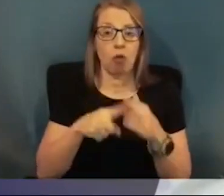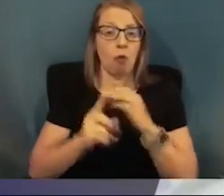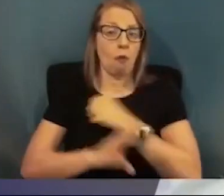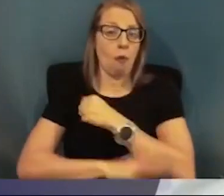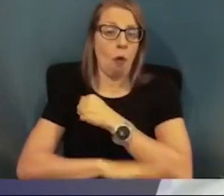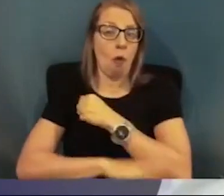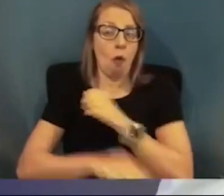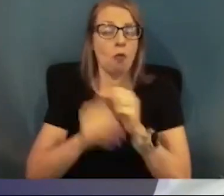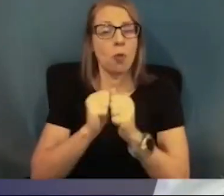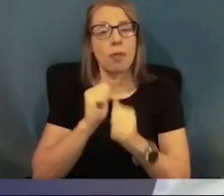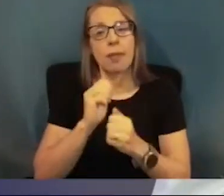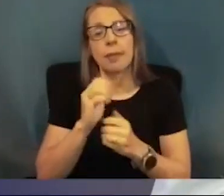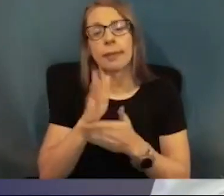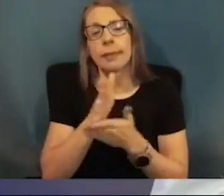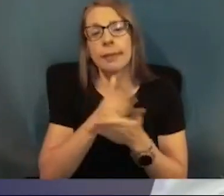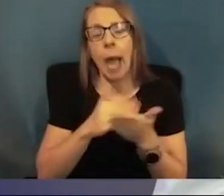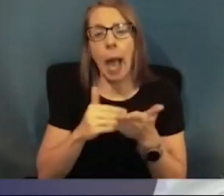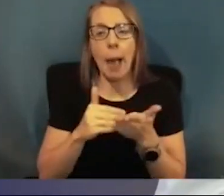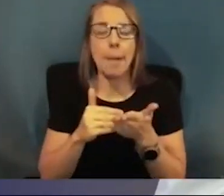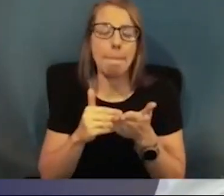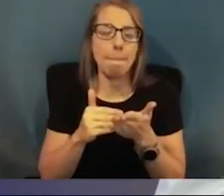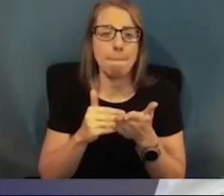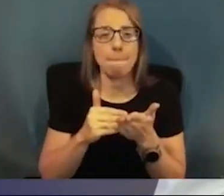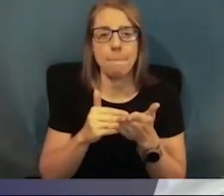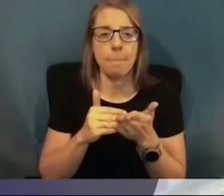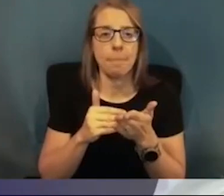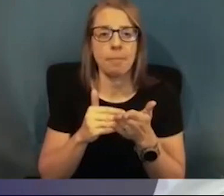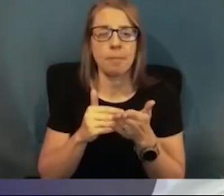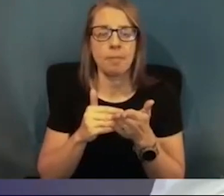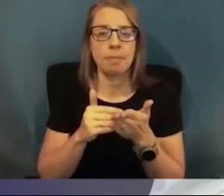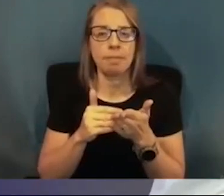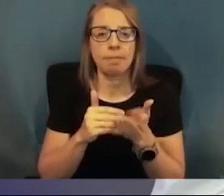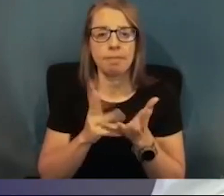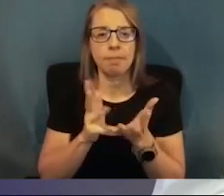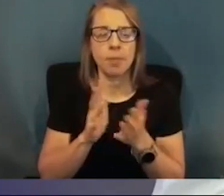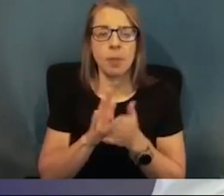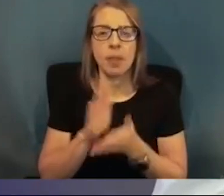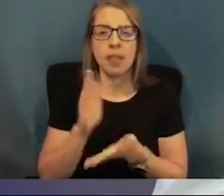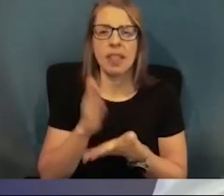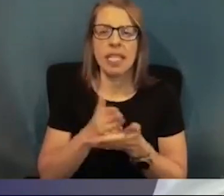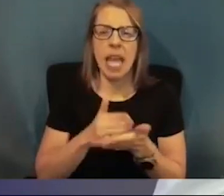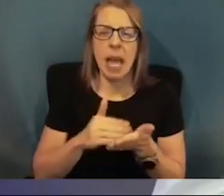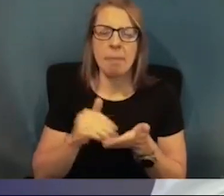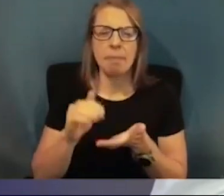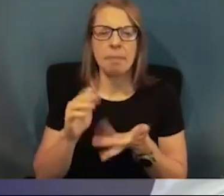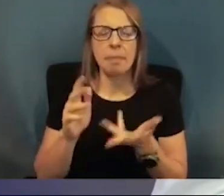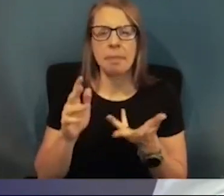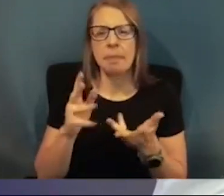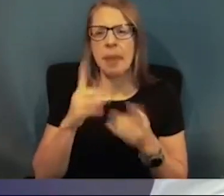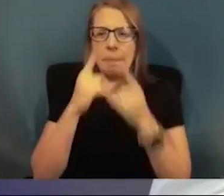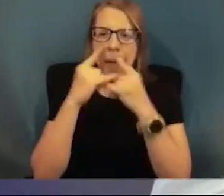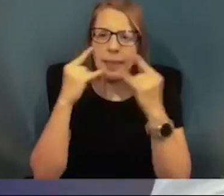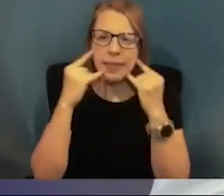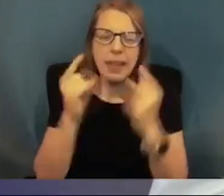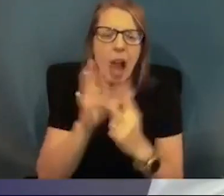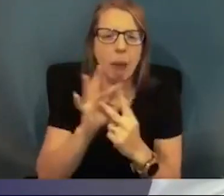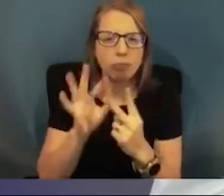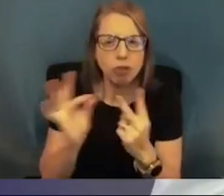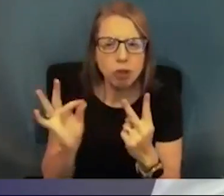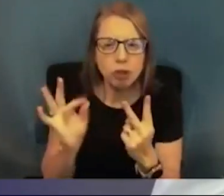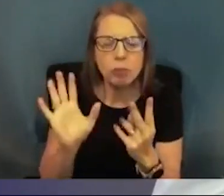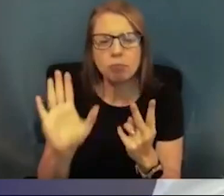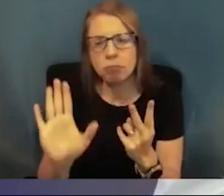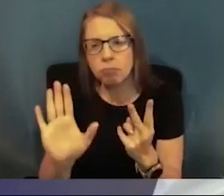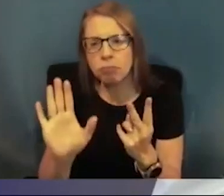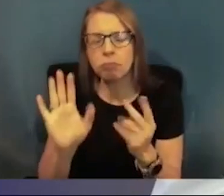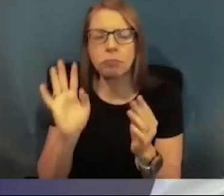some less than conservative policies, perhaps masking optional and all of that. And I understand why they